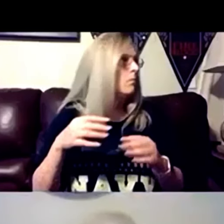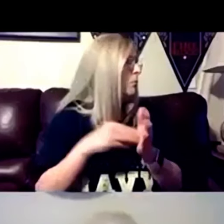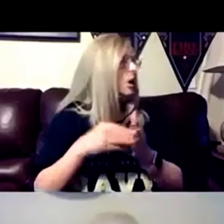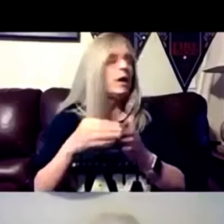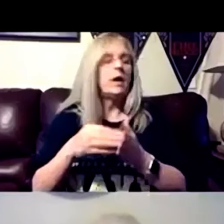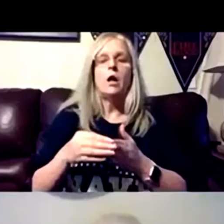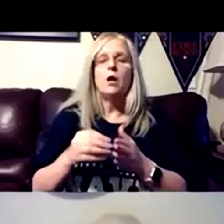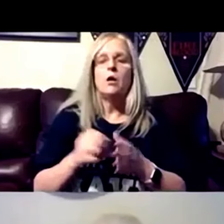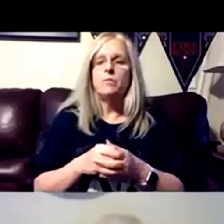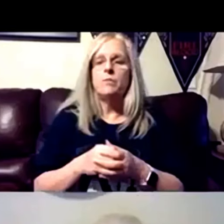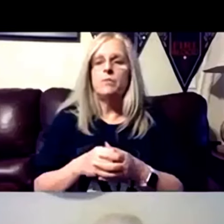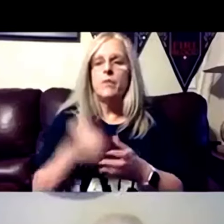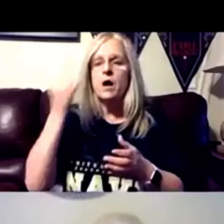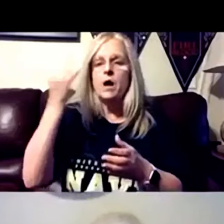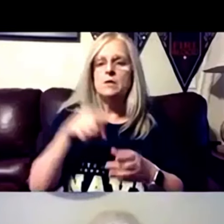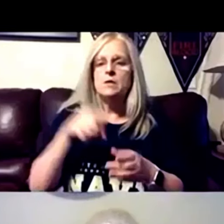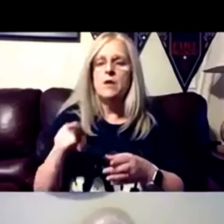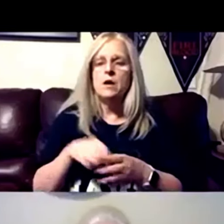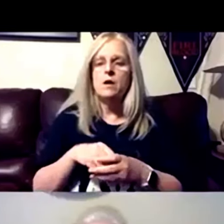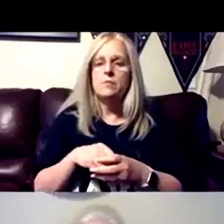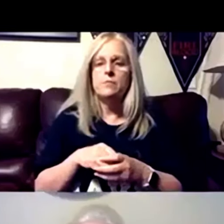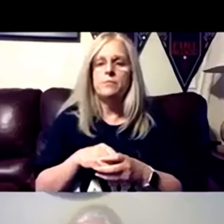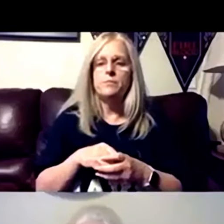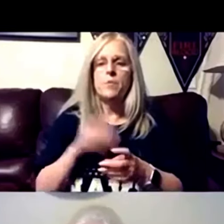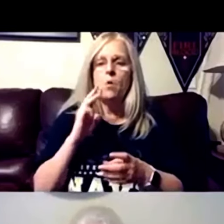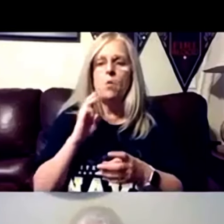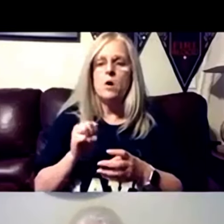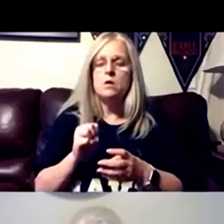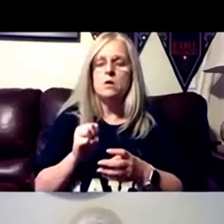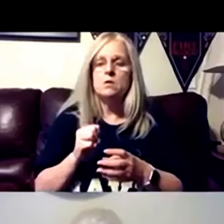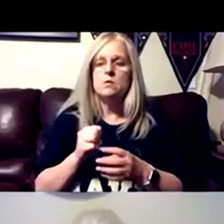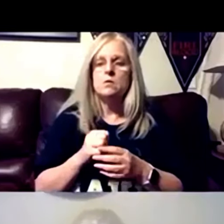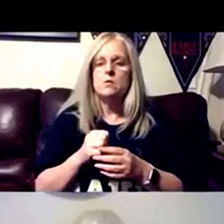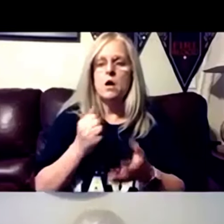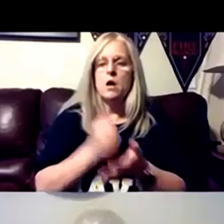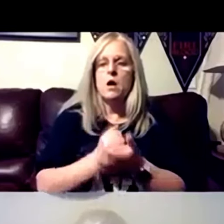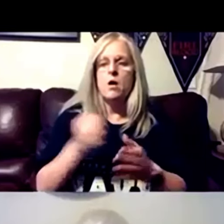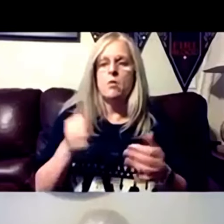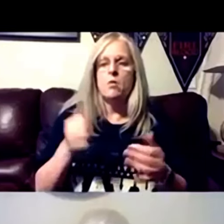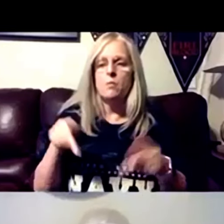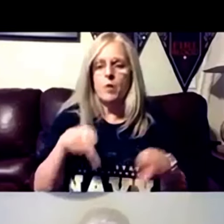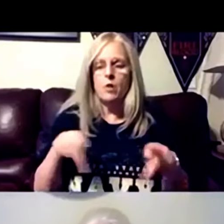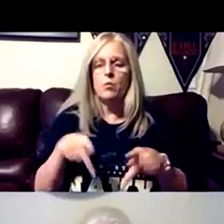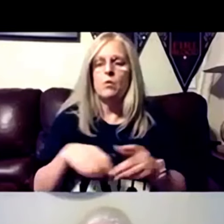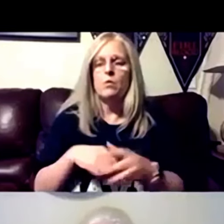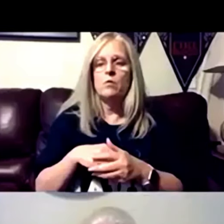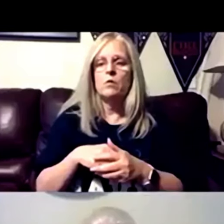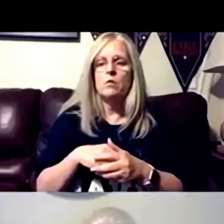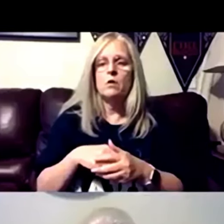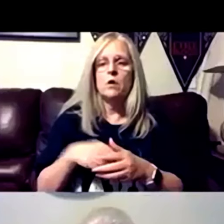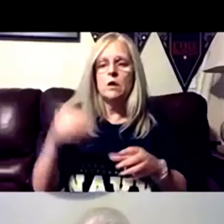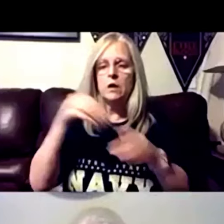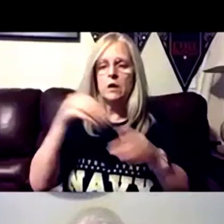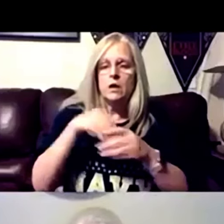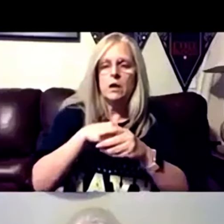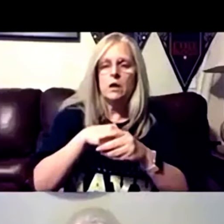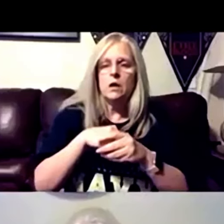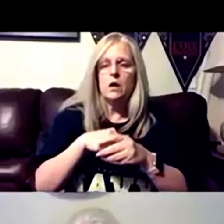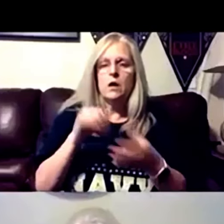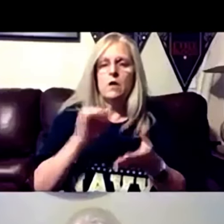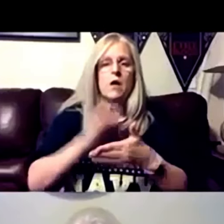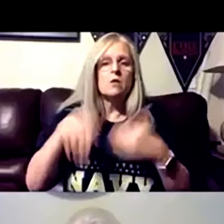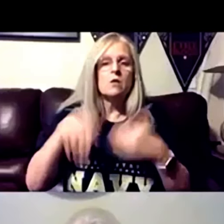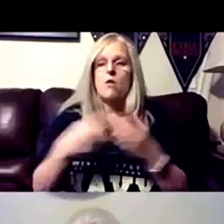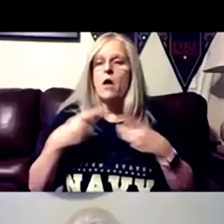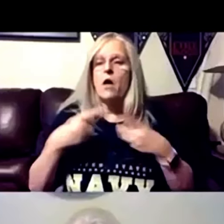the idea there was to, you know, help people just get in, and that's all they had to do.